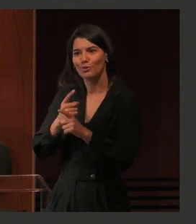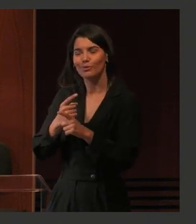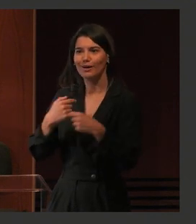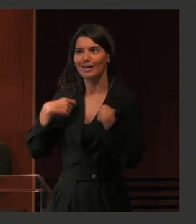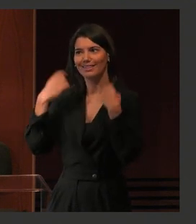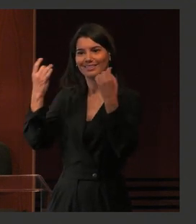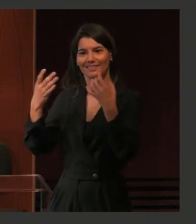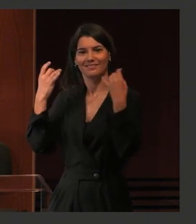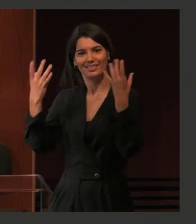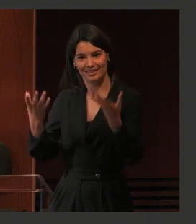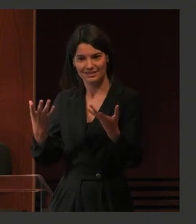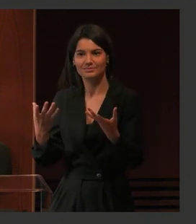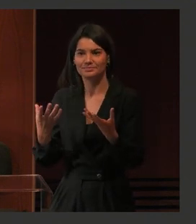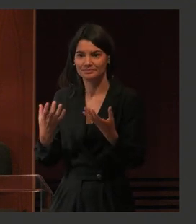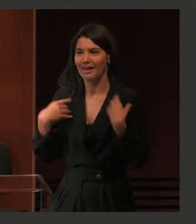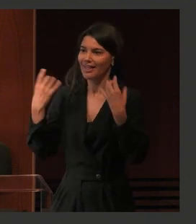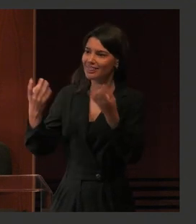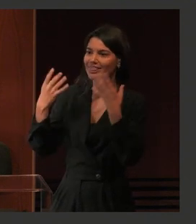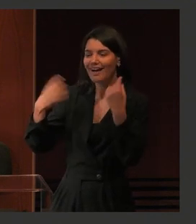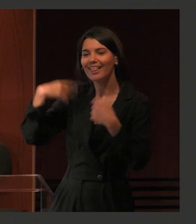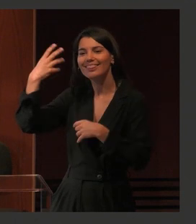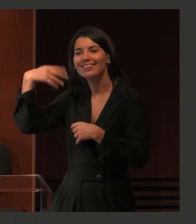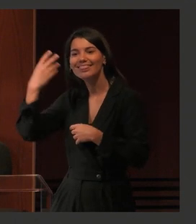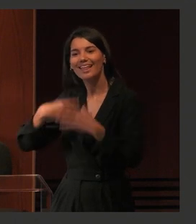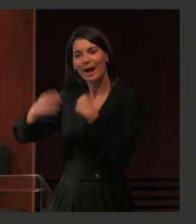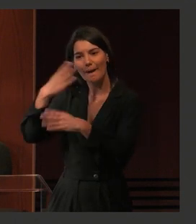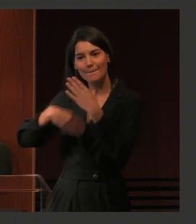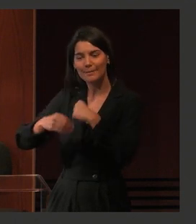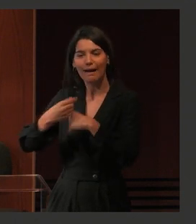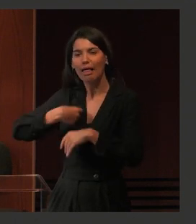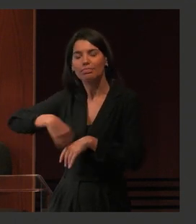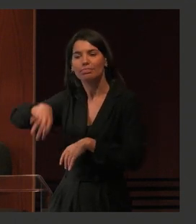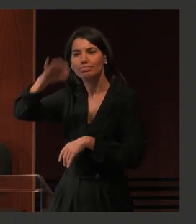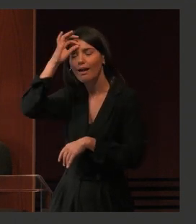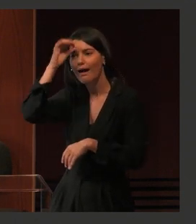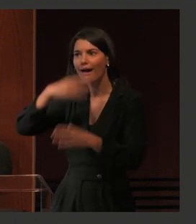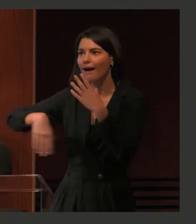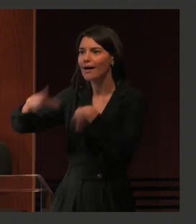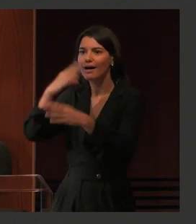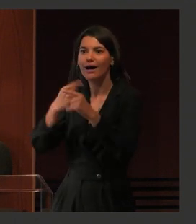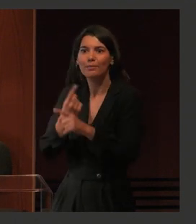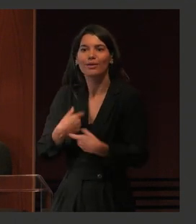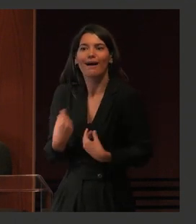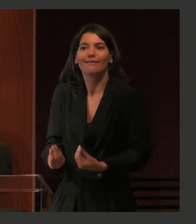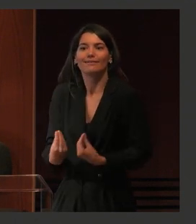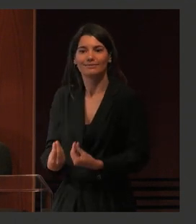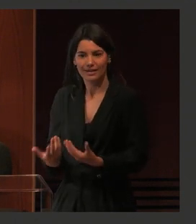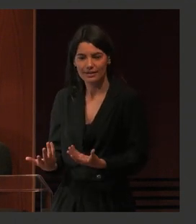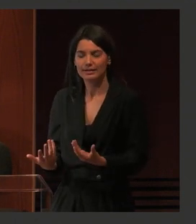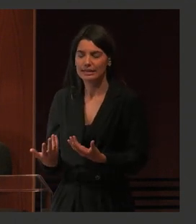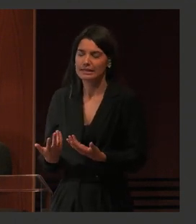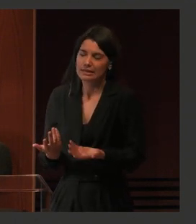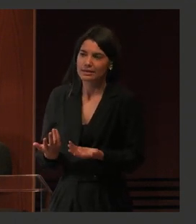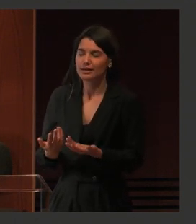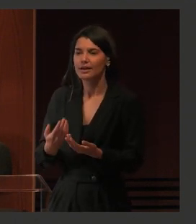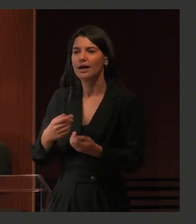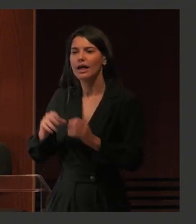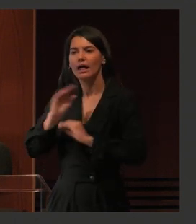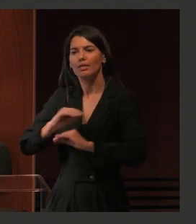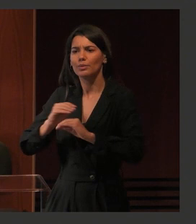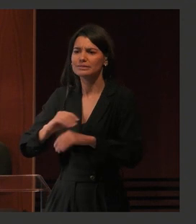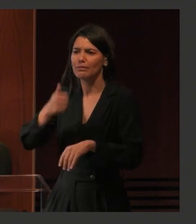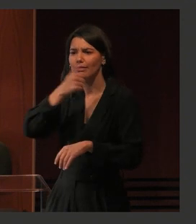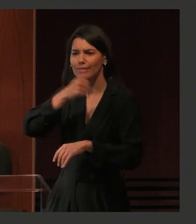not knowing that you are learning, because you are enjoying what you are doing. So edutainment, I think it is very important,